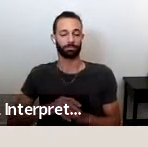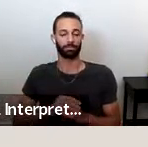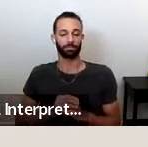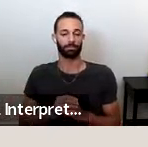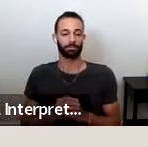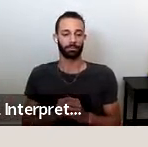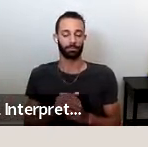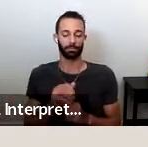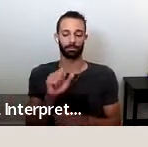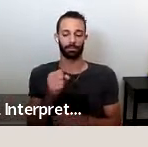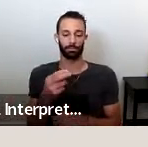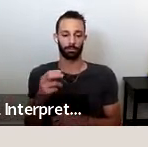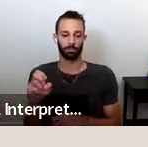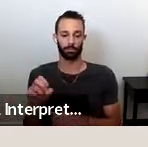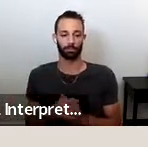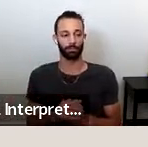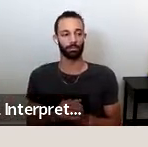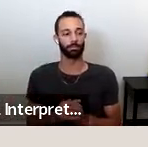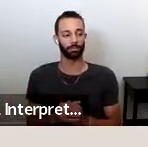Ashe.